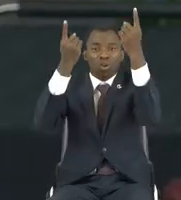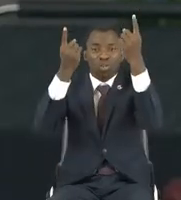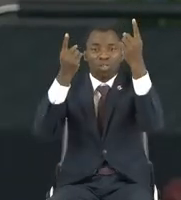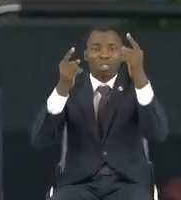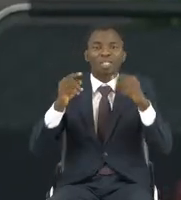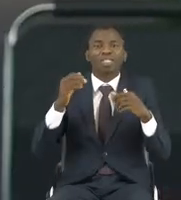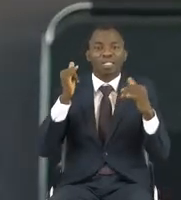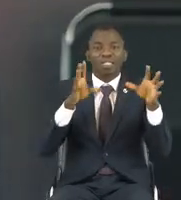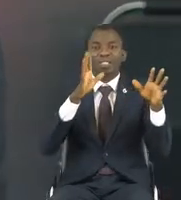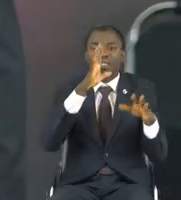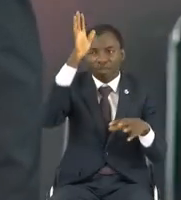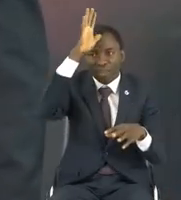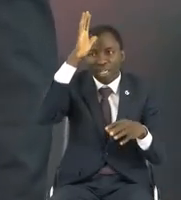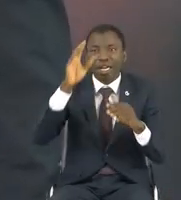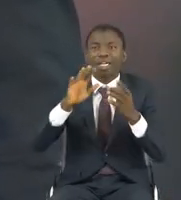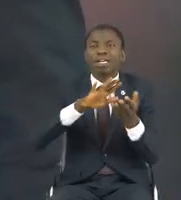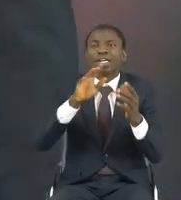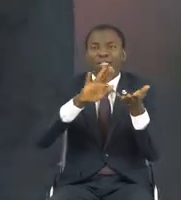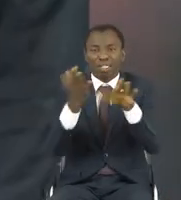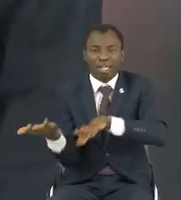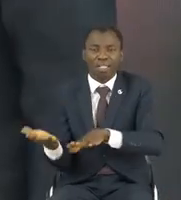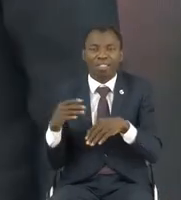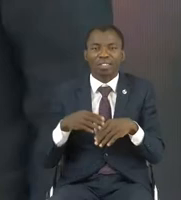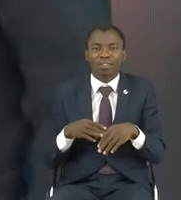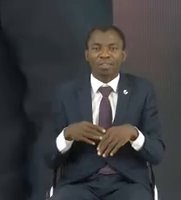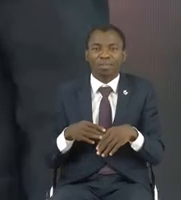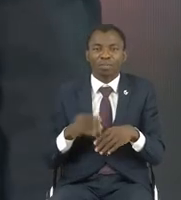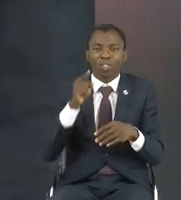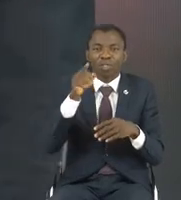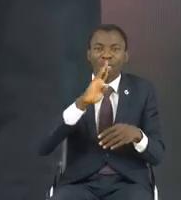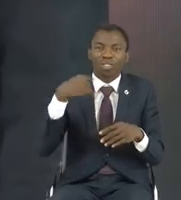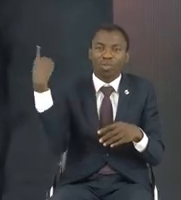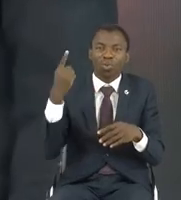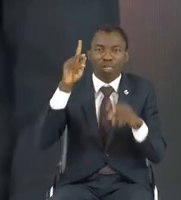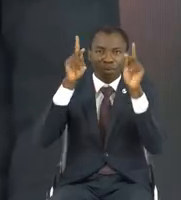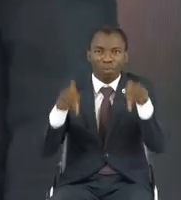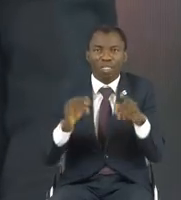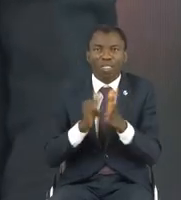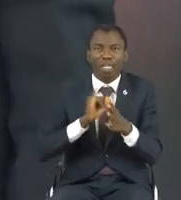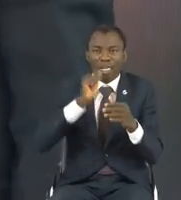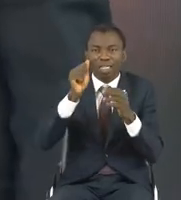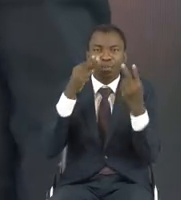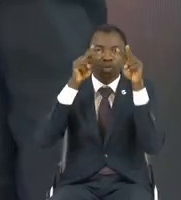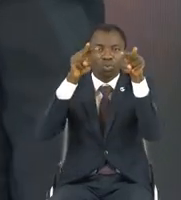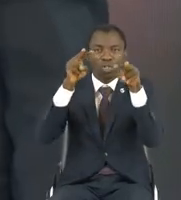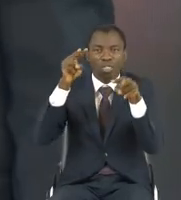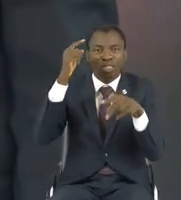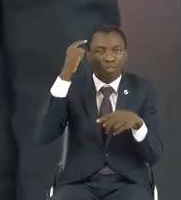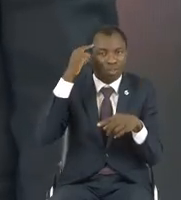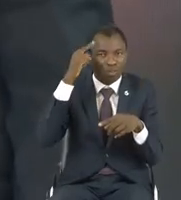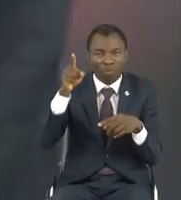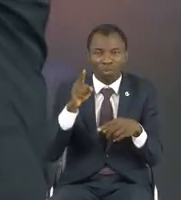gone, all drowned. You are the only one I'm looking up to. Save my